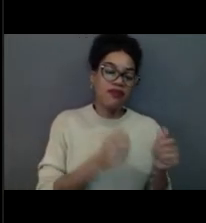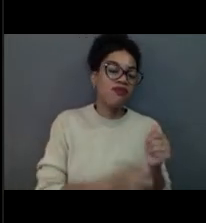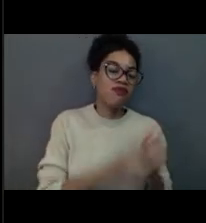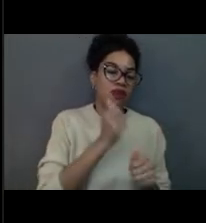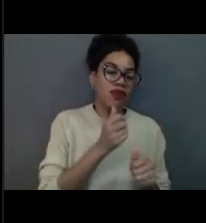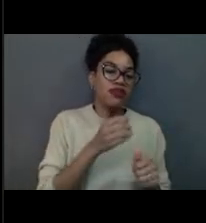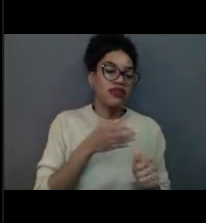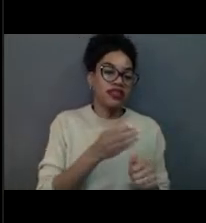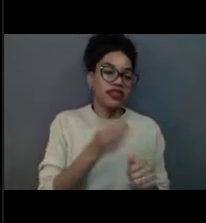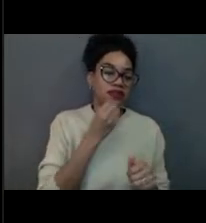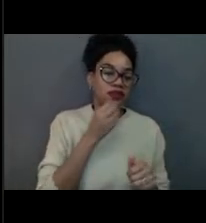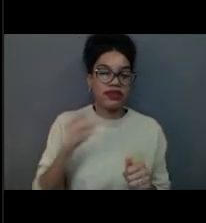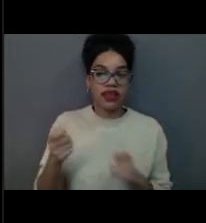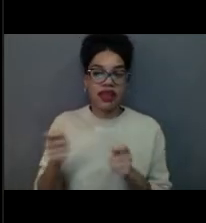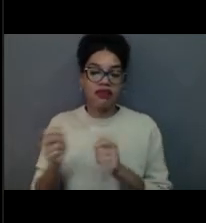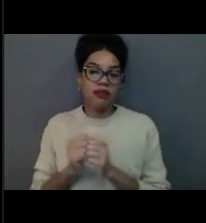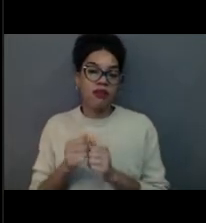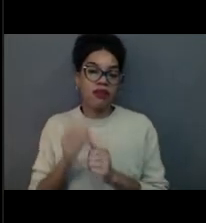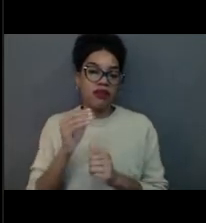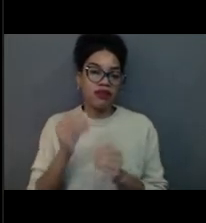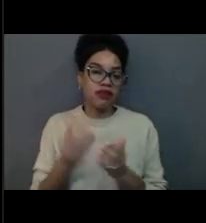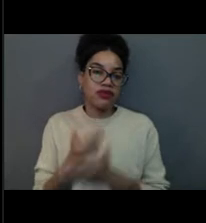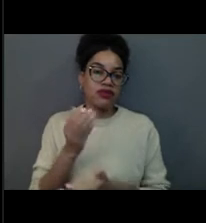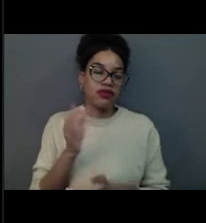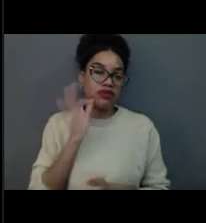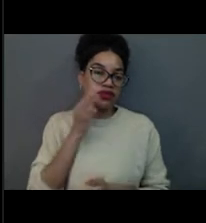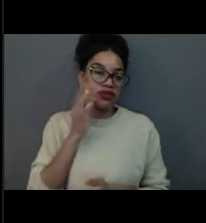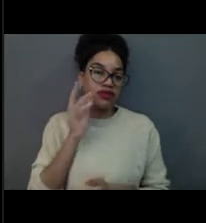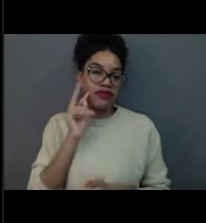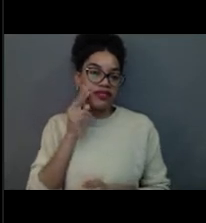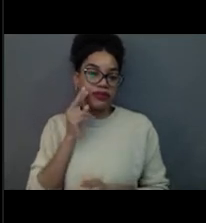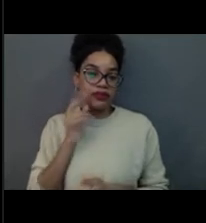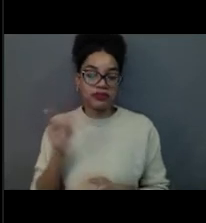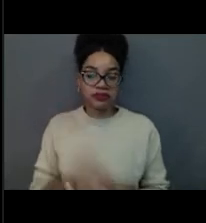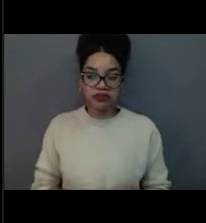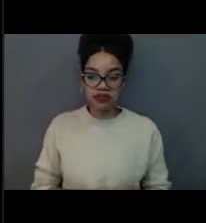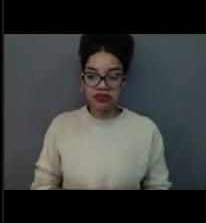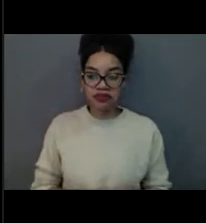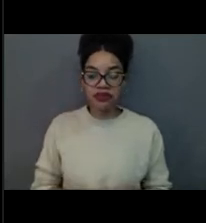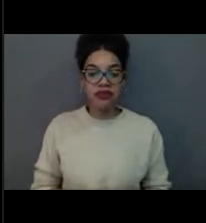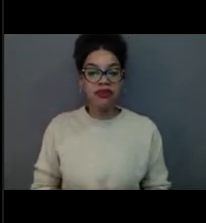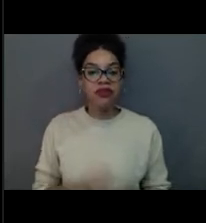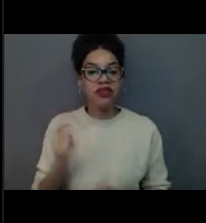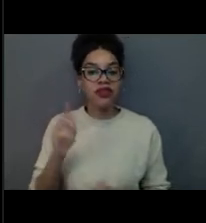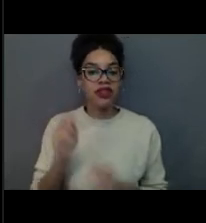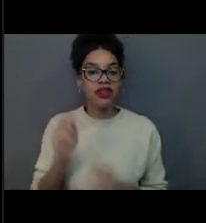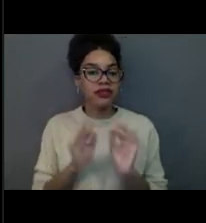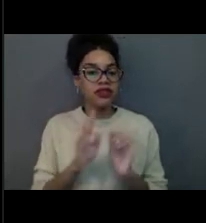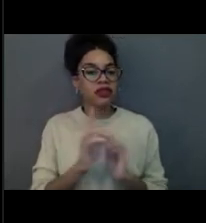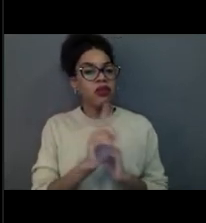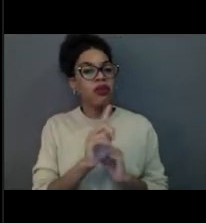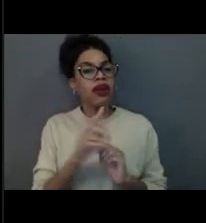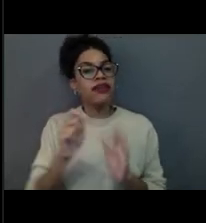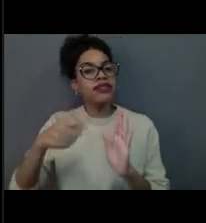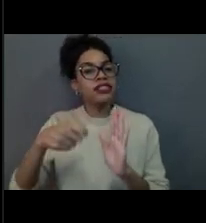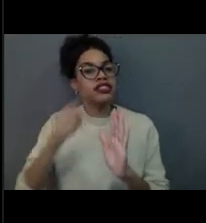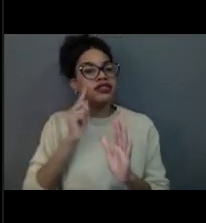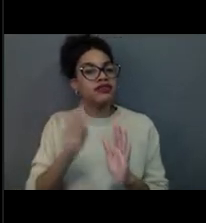that I mentioned before. Great. And Katja was wondering, where do they fish for those sea scallops that you showed